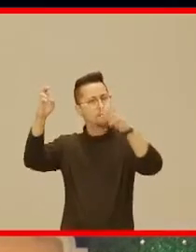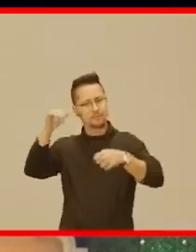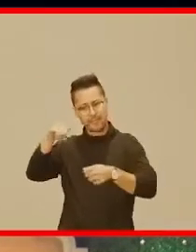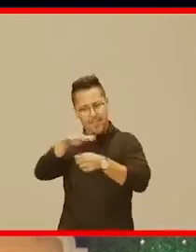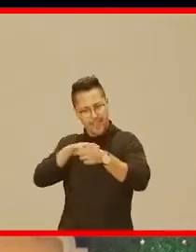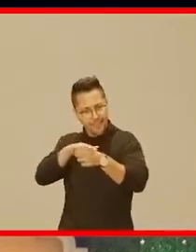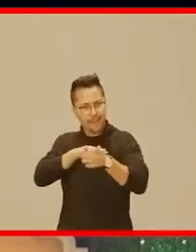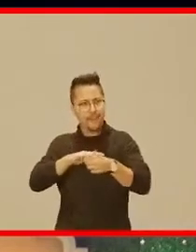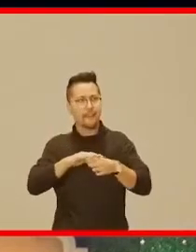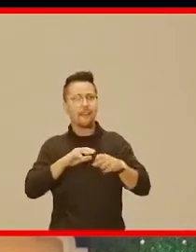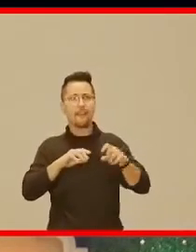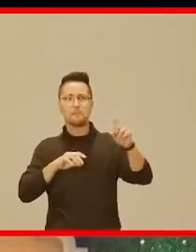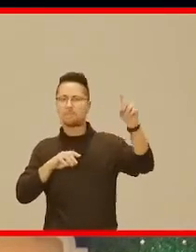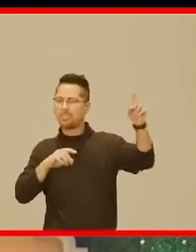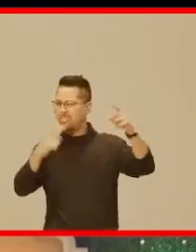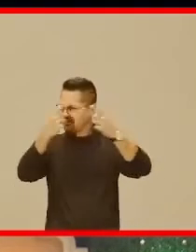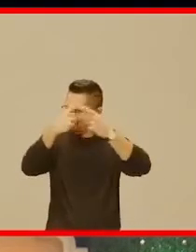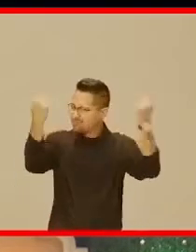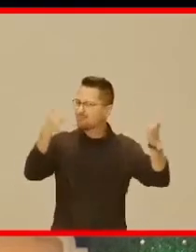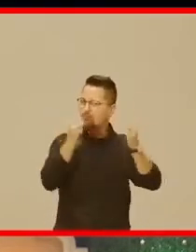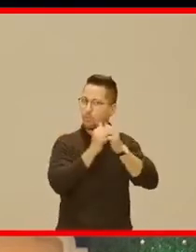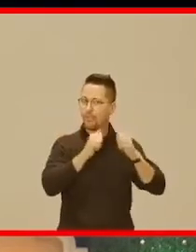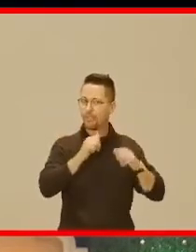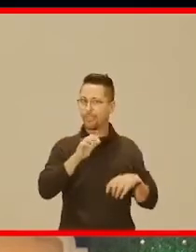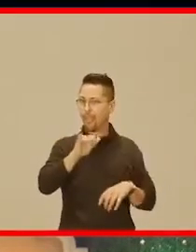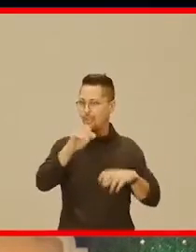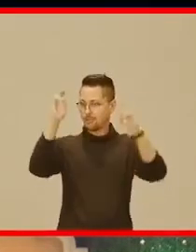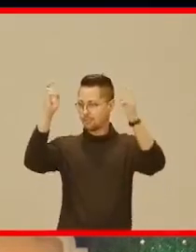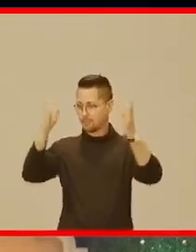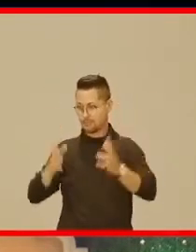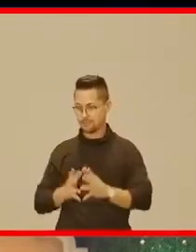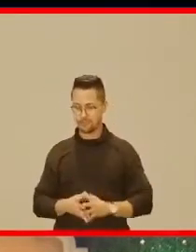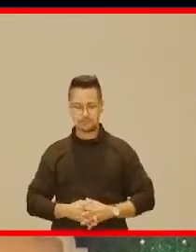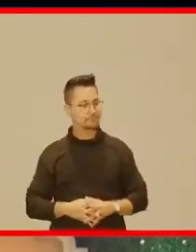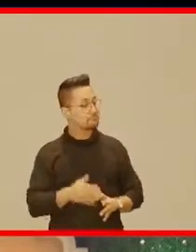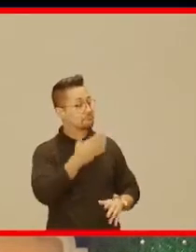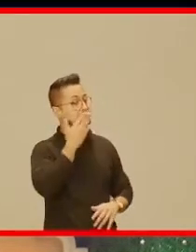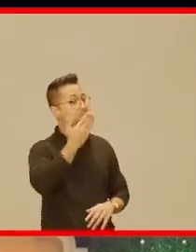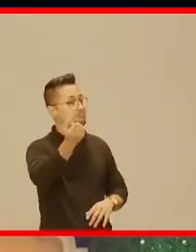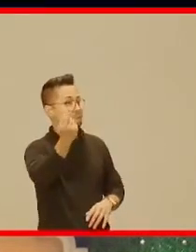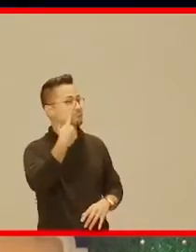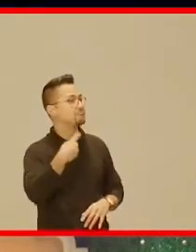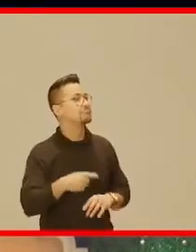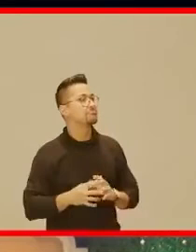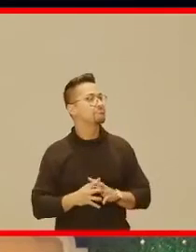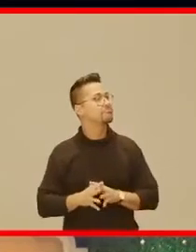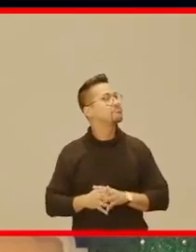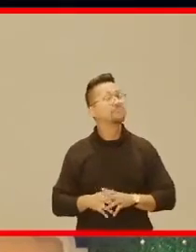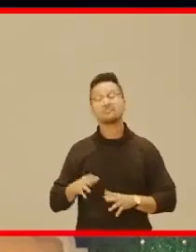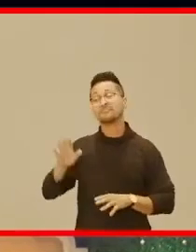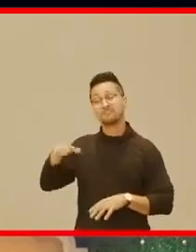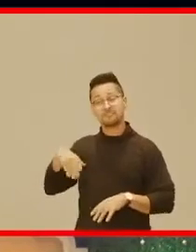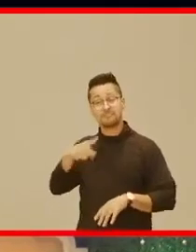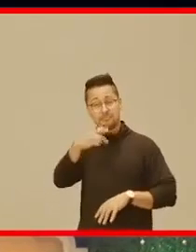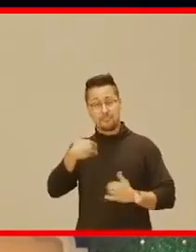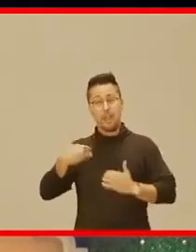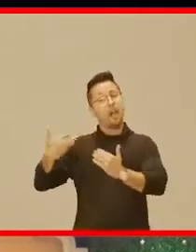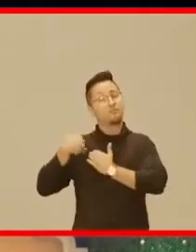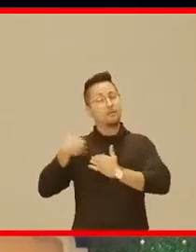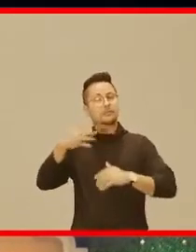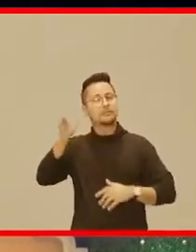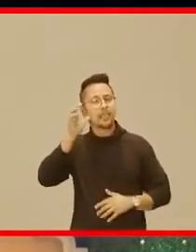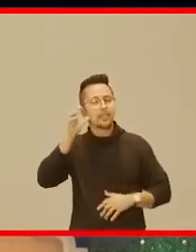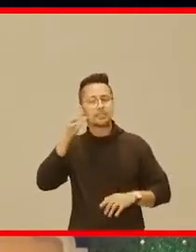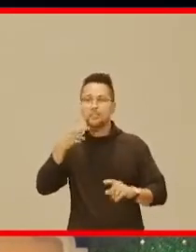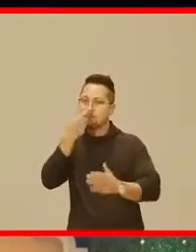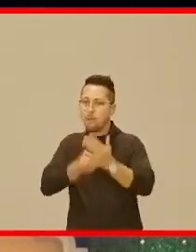that you are in support of, or vice versa? Good question. Well, they have a responsibility to listen to all sides of